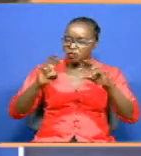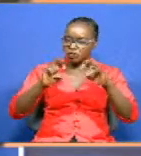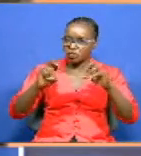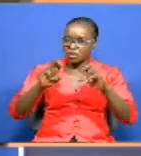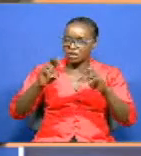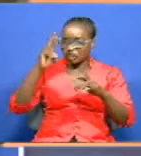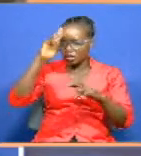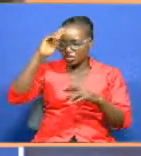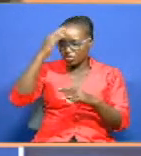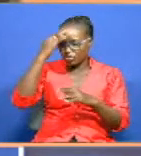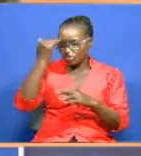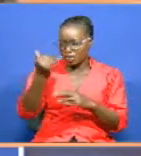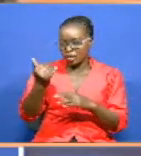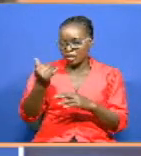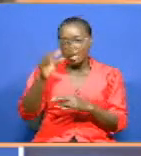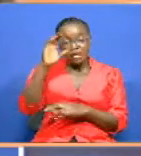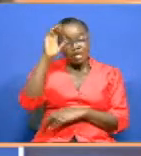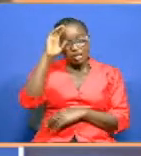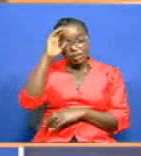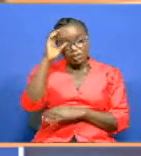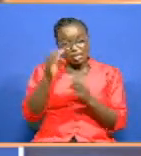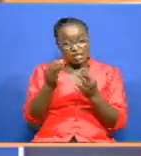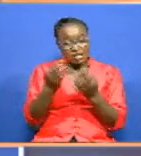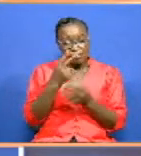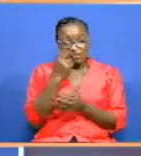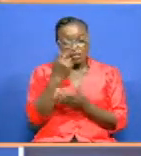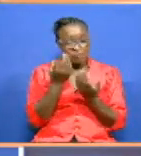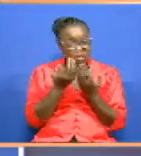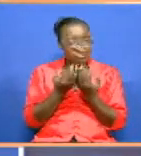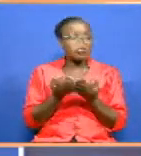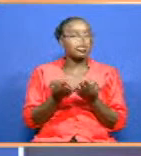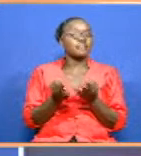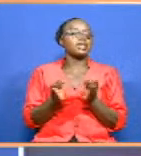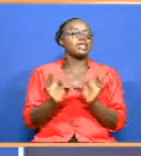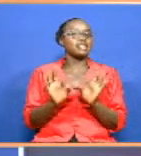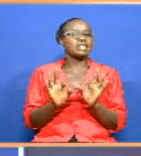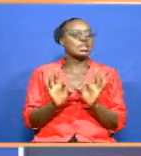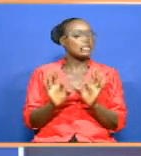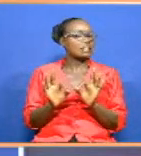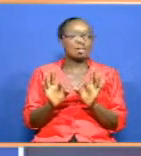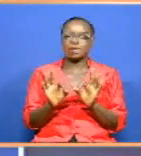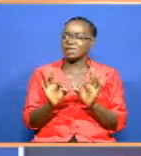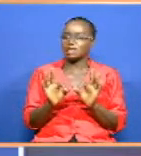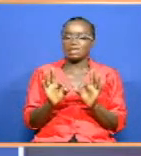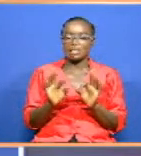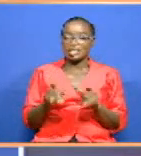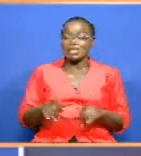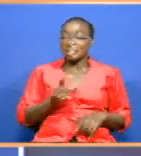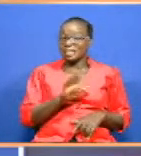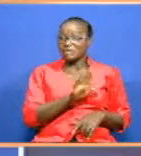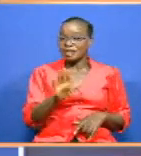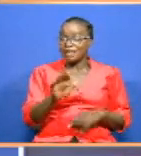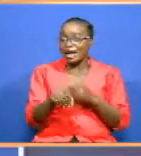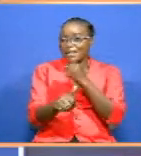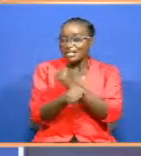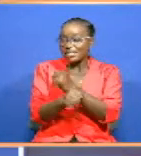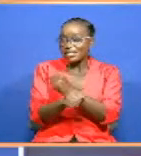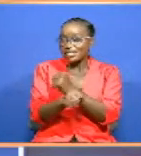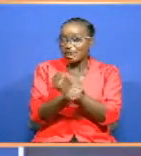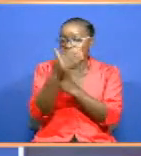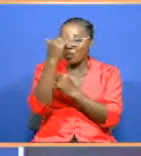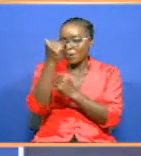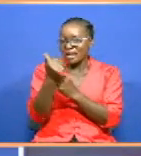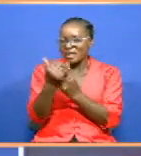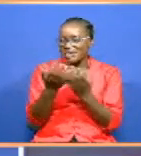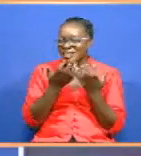considered that if the suspects are released, their lives may be in danger due to the